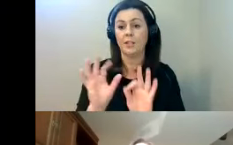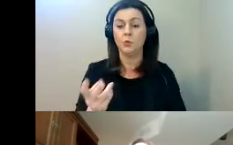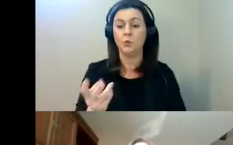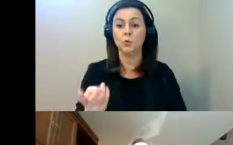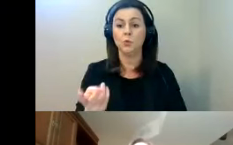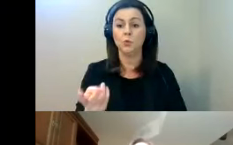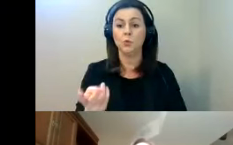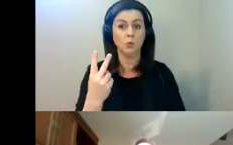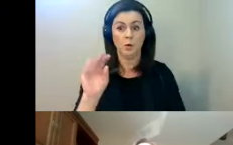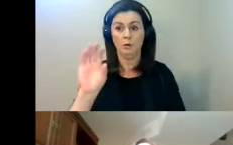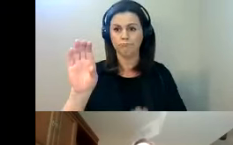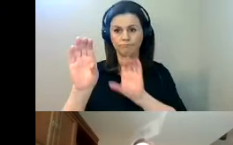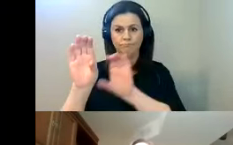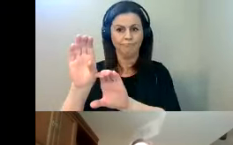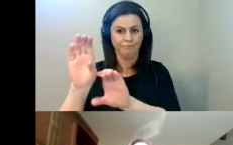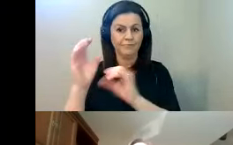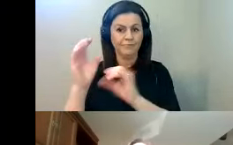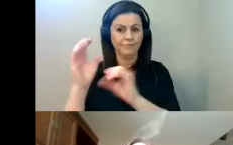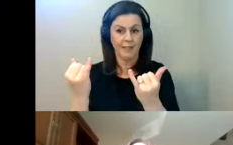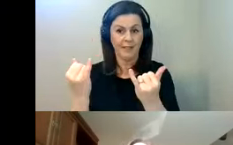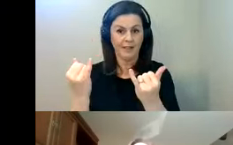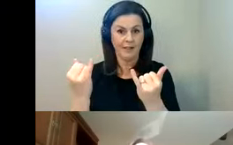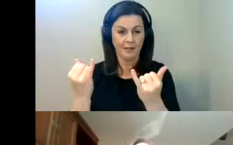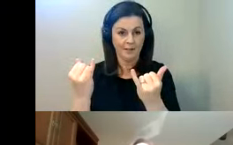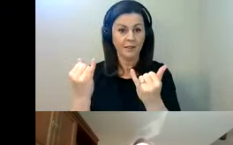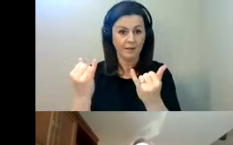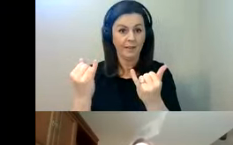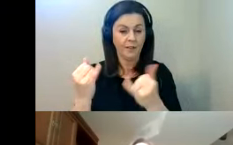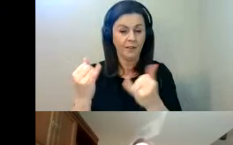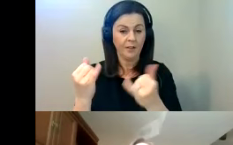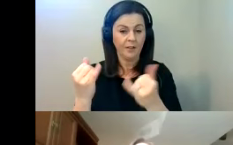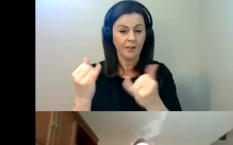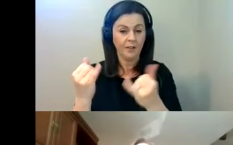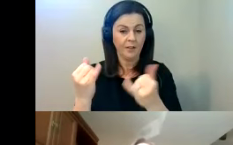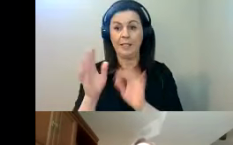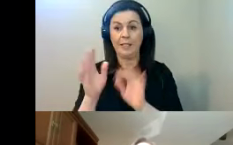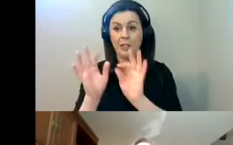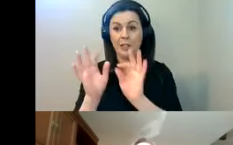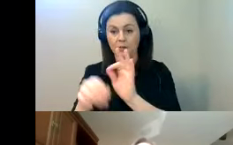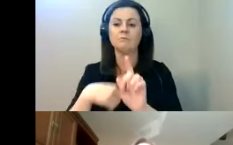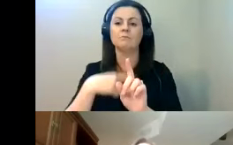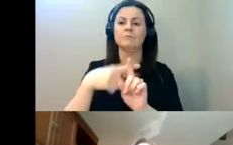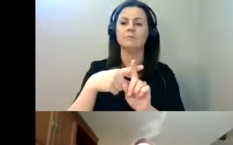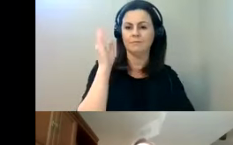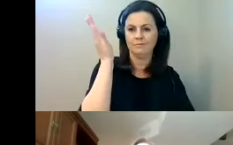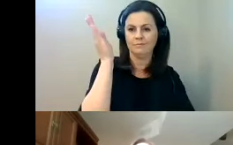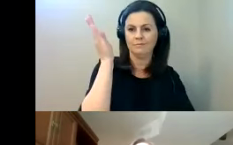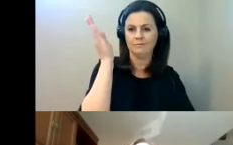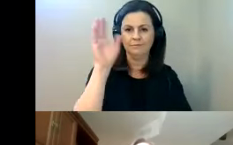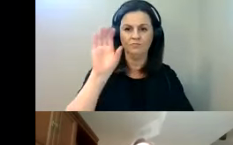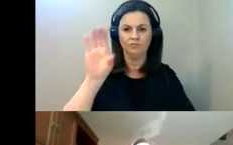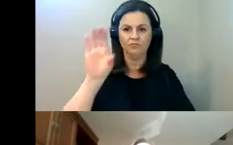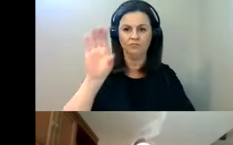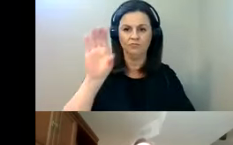today, and their videos will be shown as well as our speakers during the session. The speakers will be